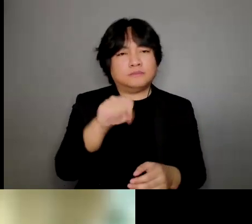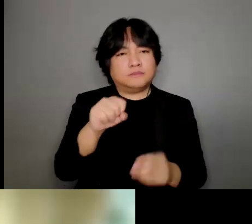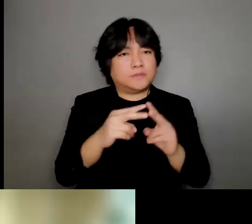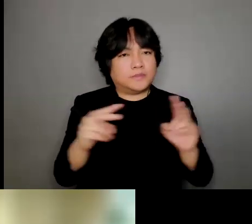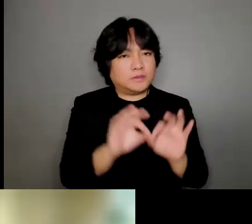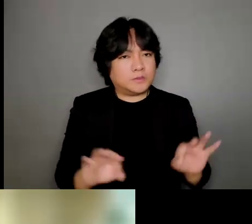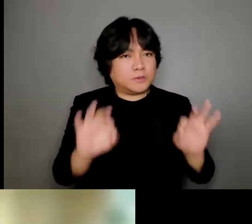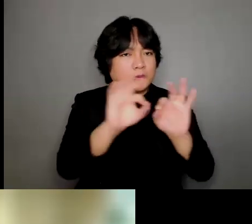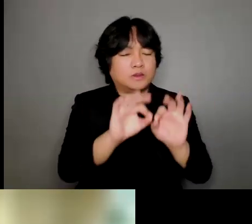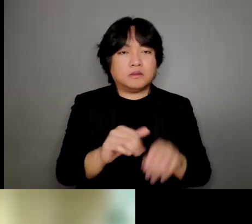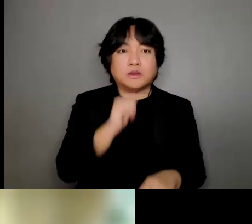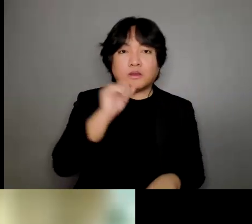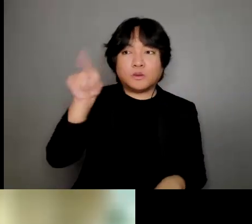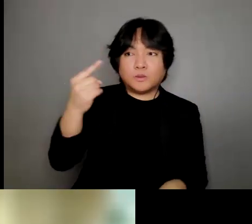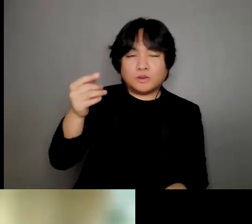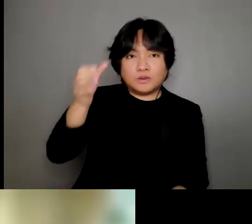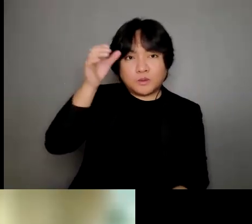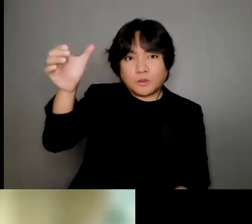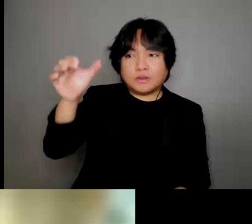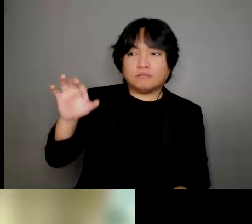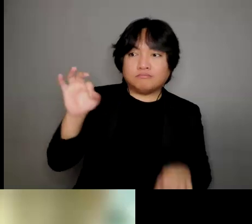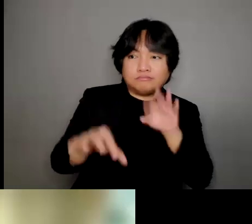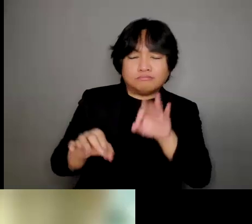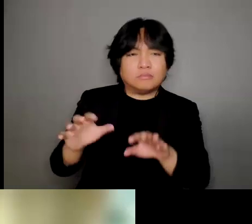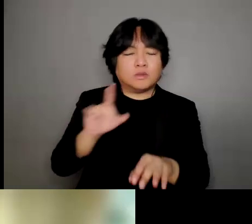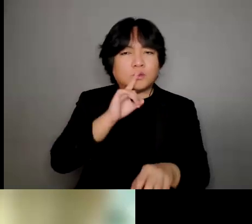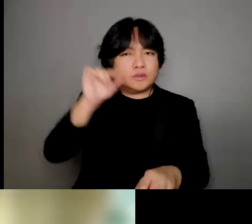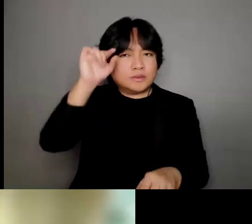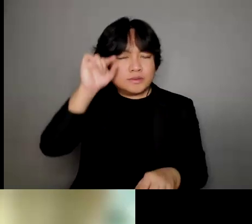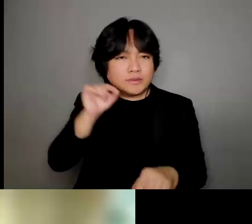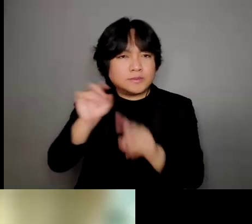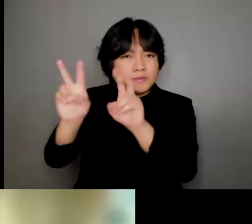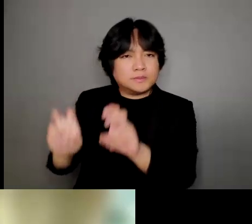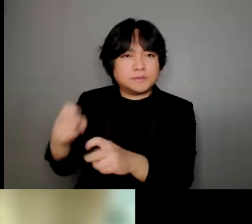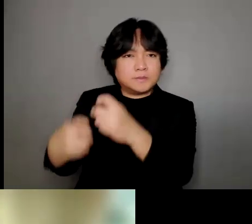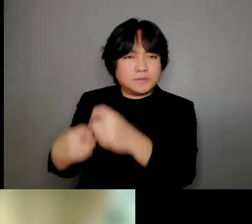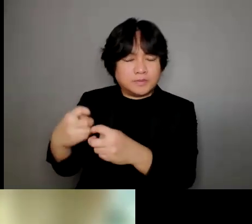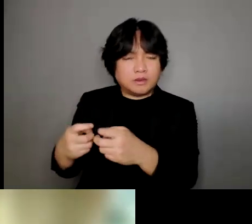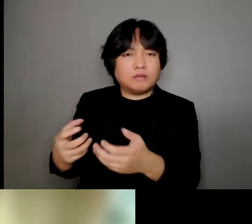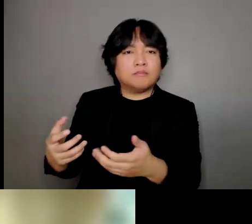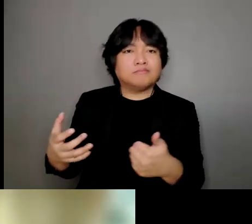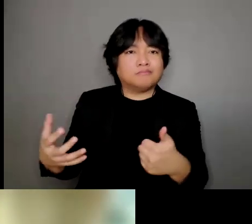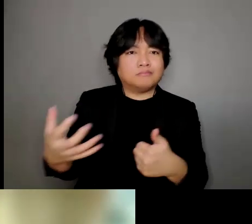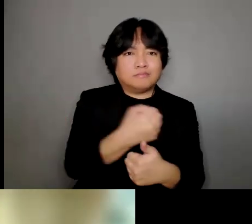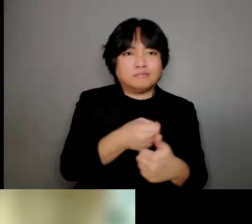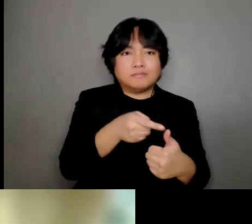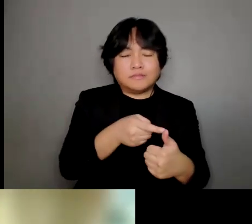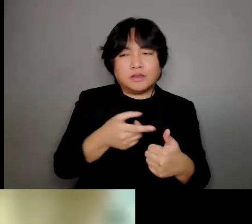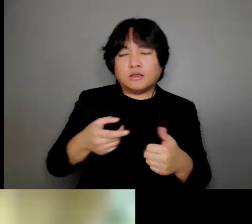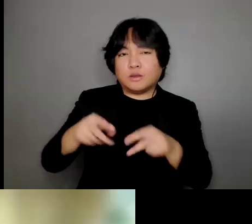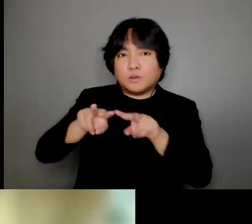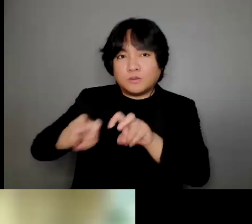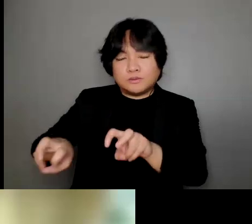affords context for how we make sense of gender and gender issues, but it also informs, for instance, how the research is done,